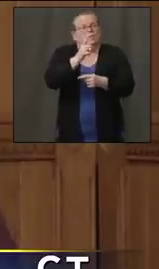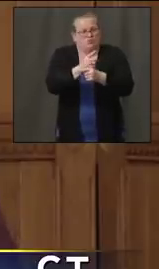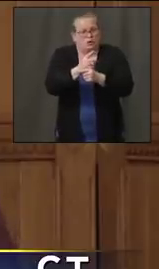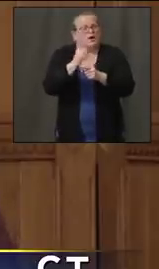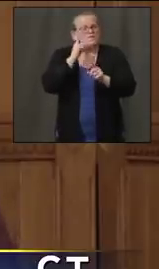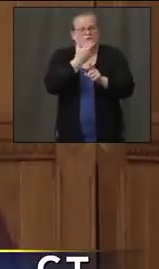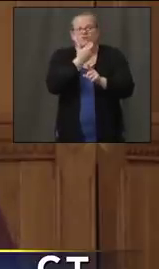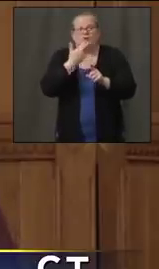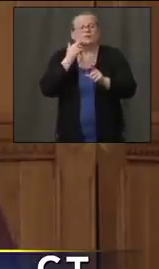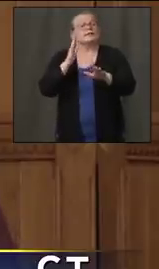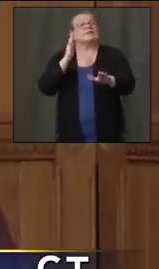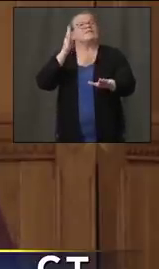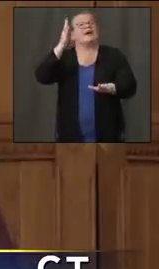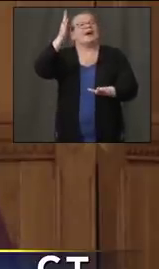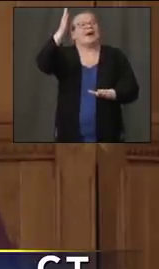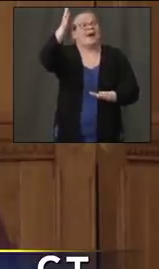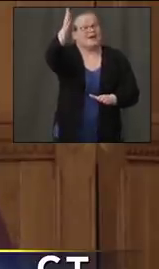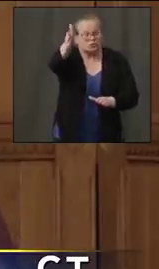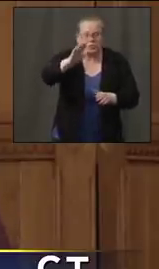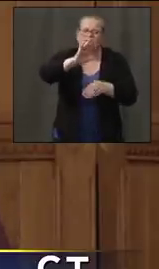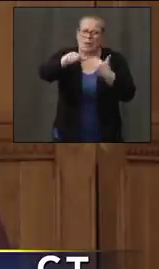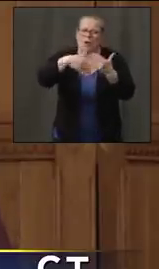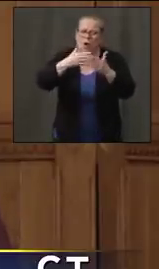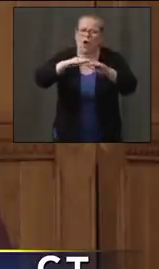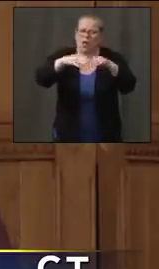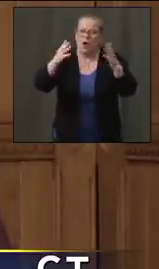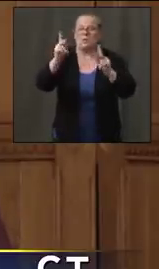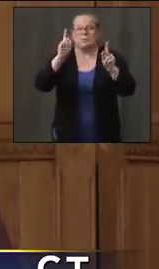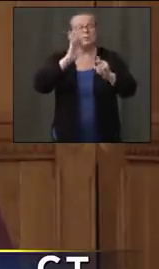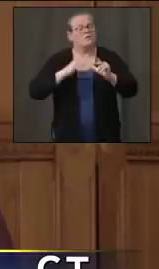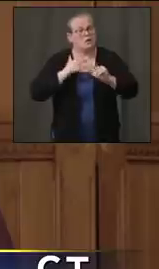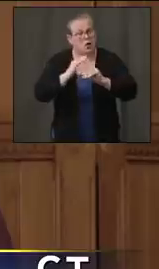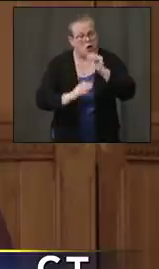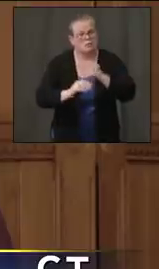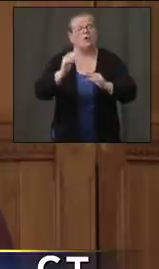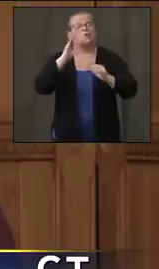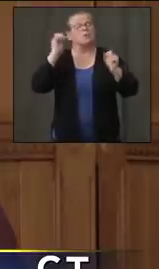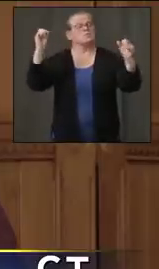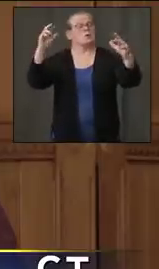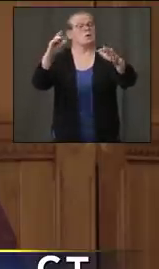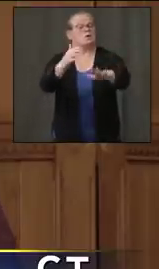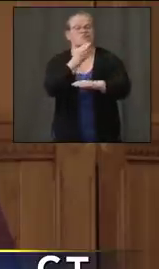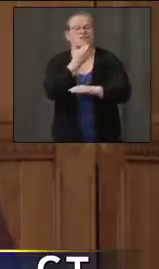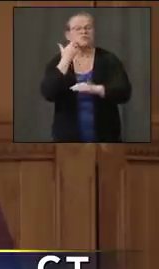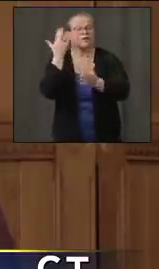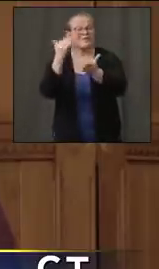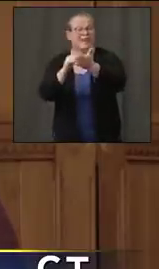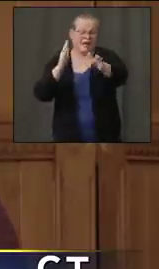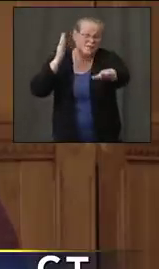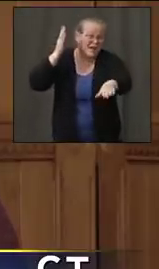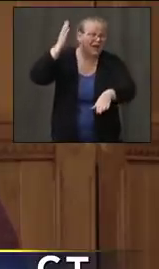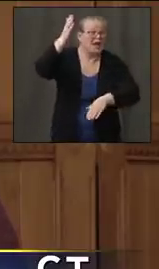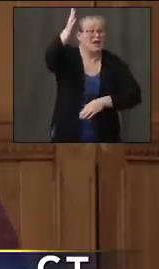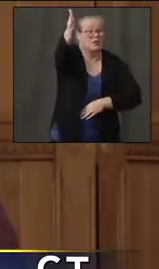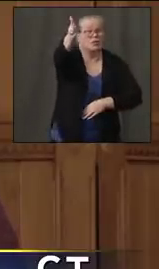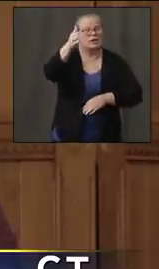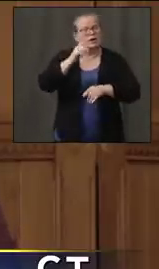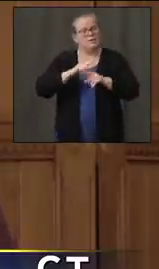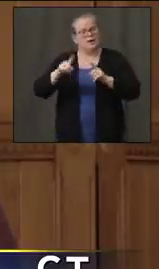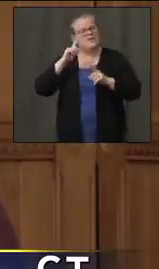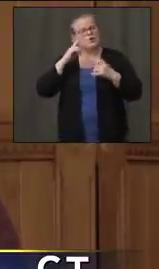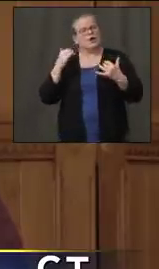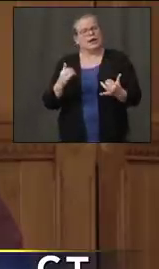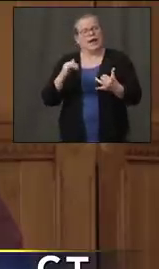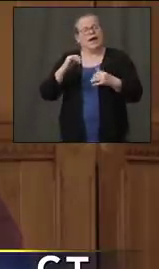term. One thing I should just mention briefly, and we're working very closely with the governor's legal team on an executive order that will afford restaurants the ability